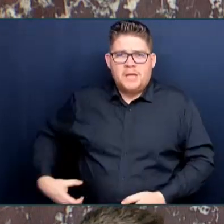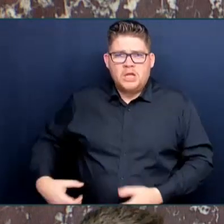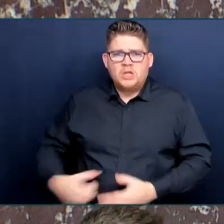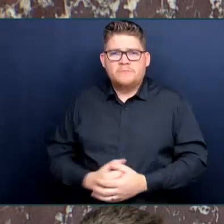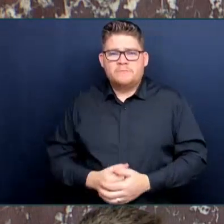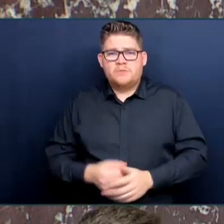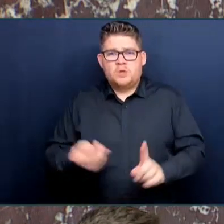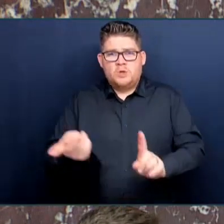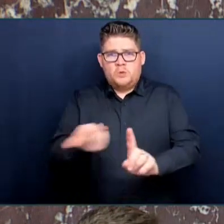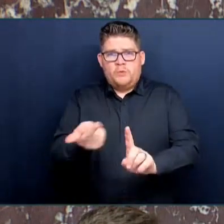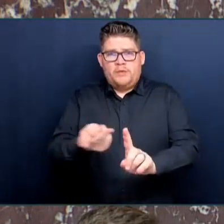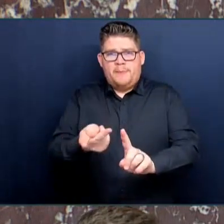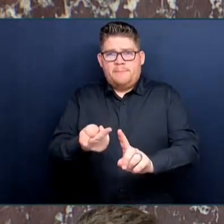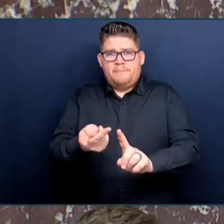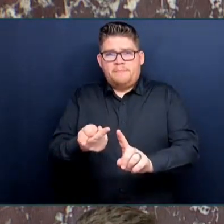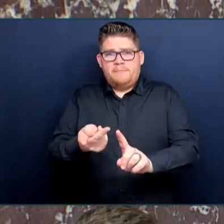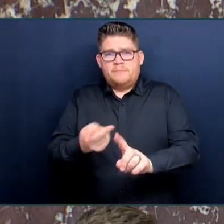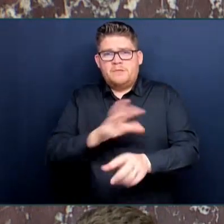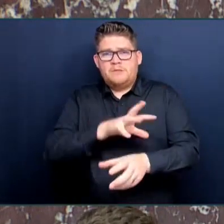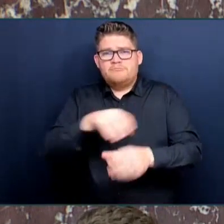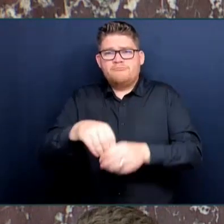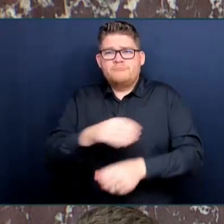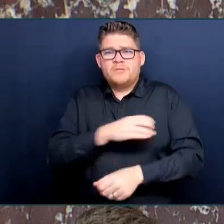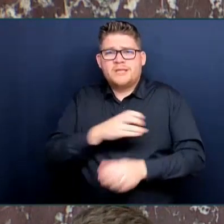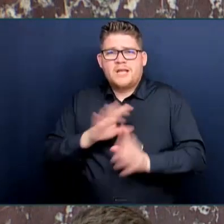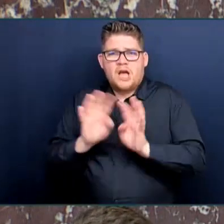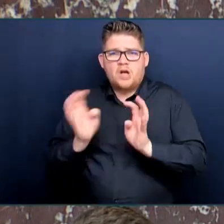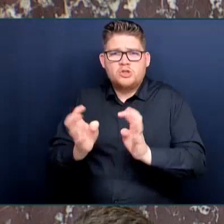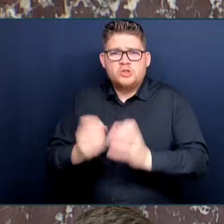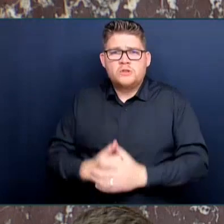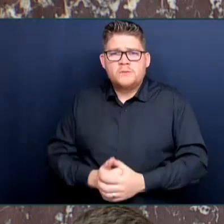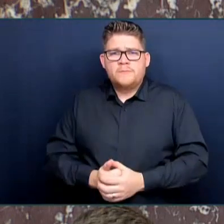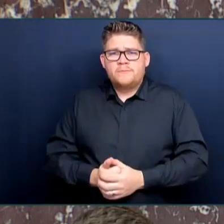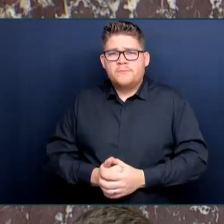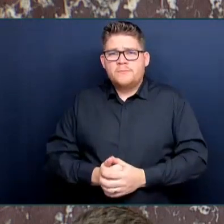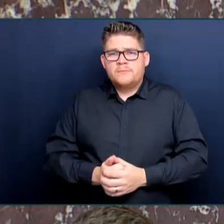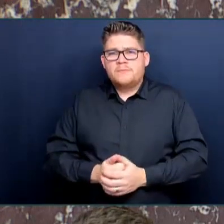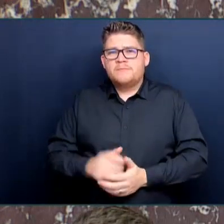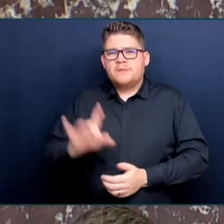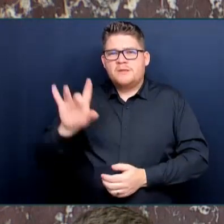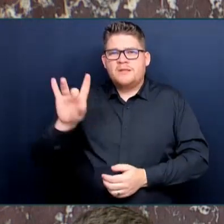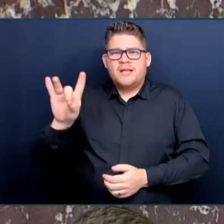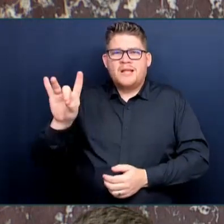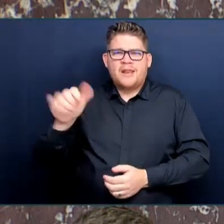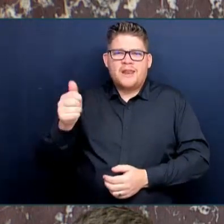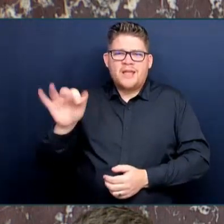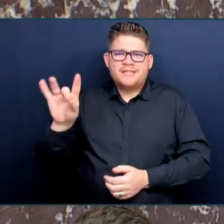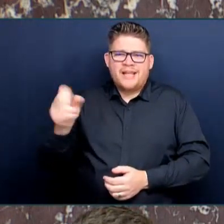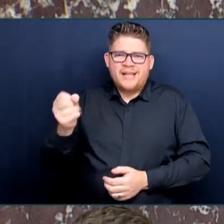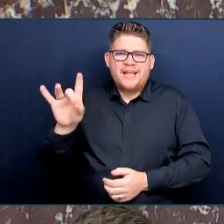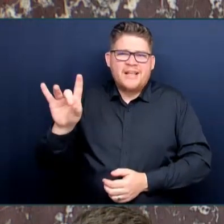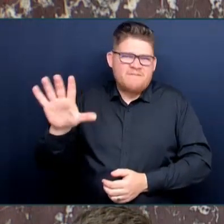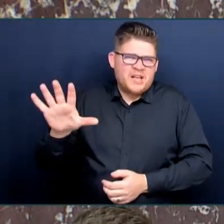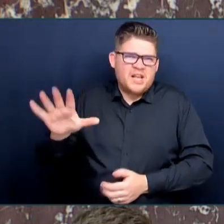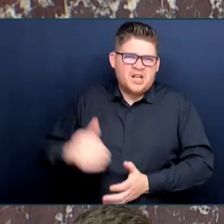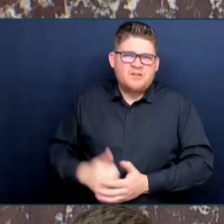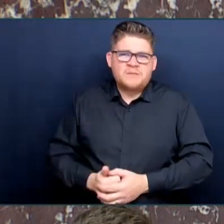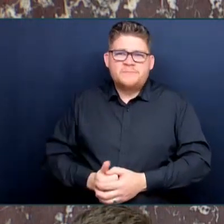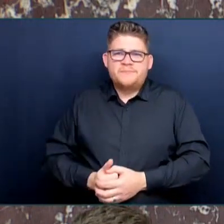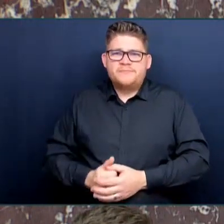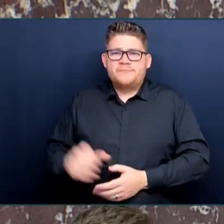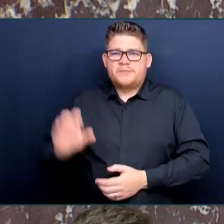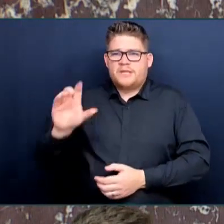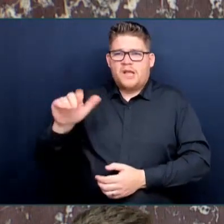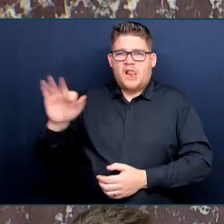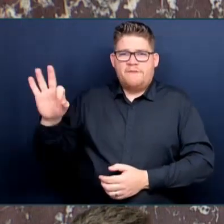those councils with those two. Cliff, again, was a tireless advocate for our community. They were both made freemen of the city